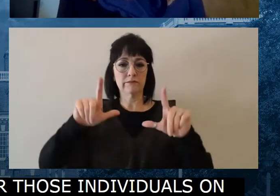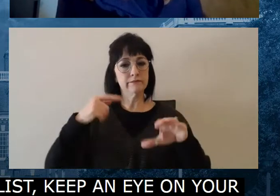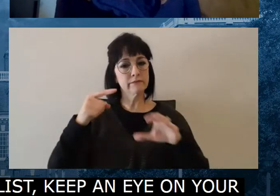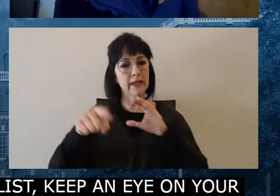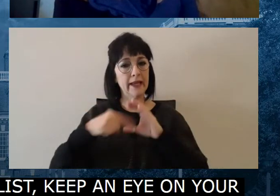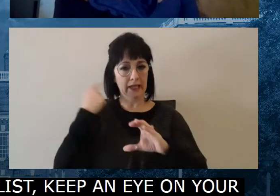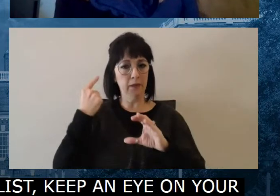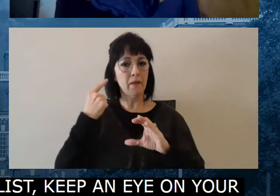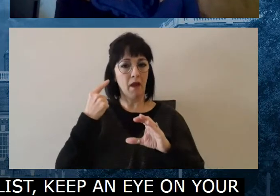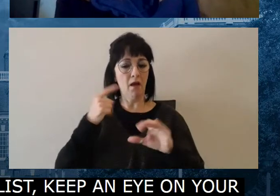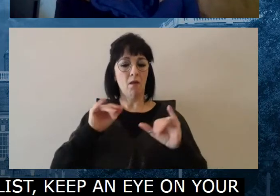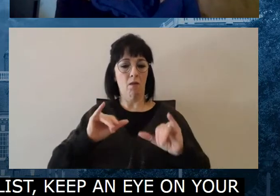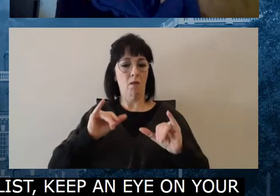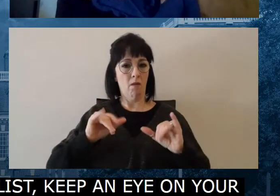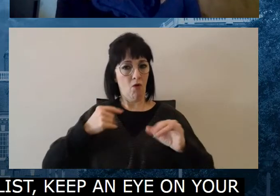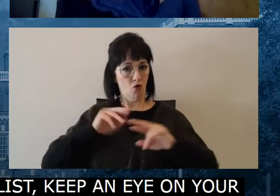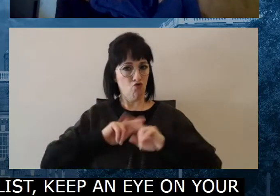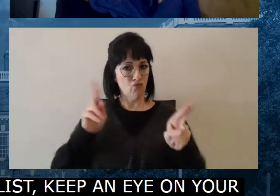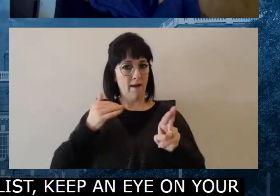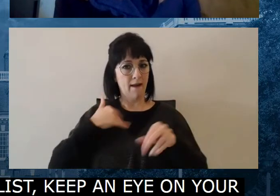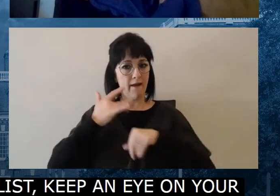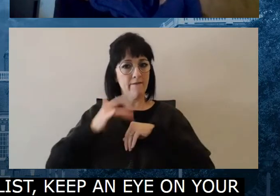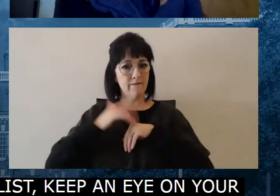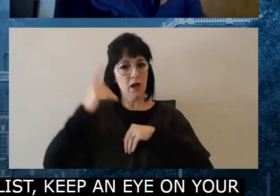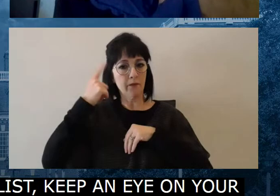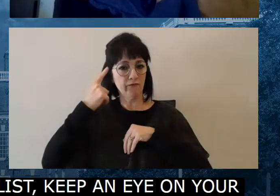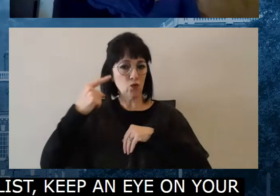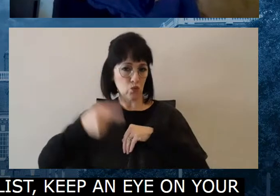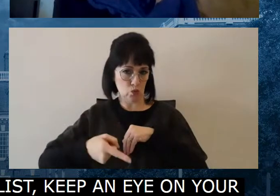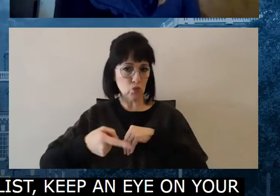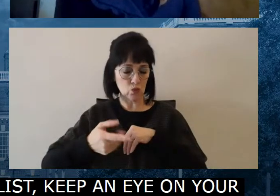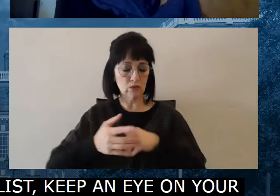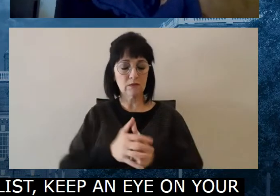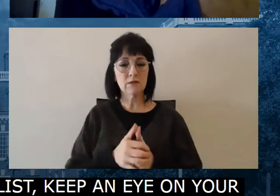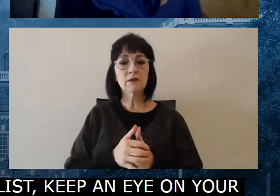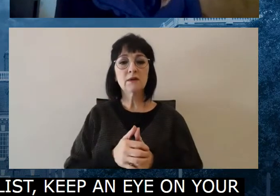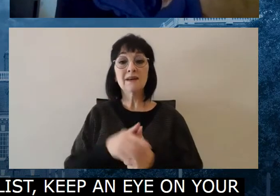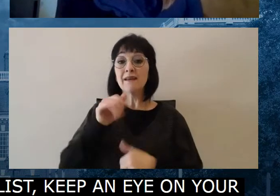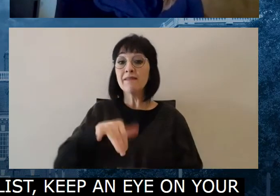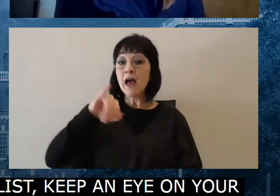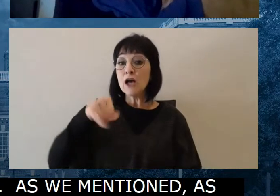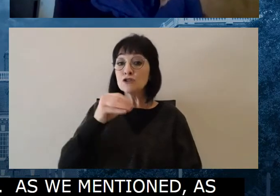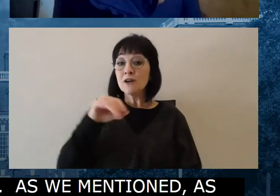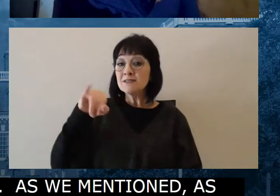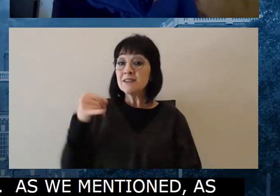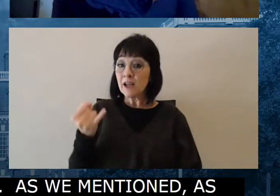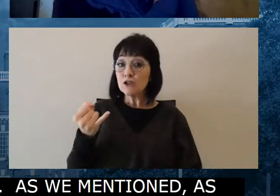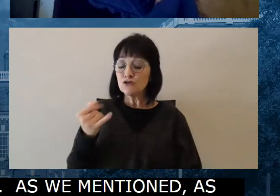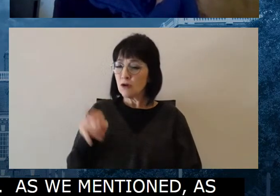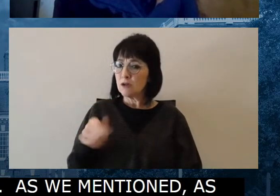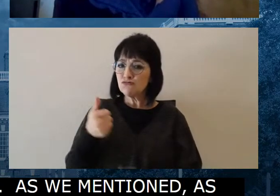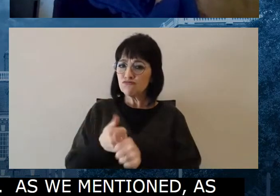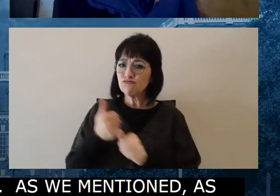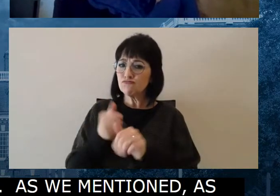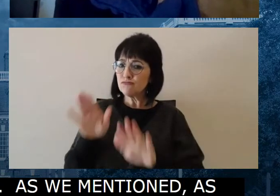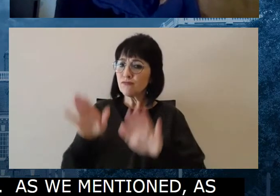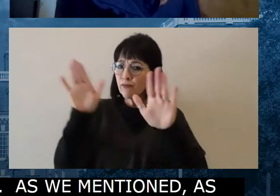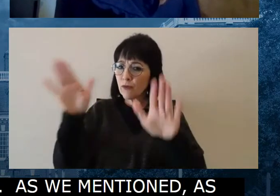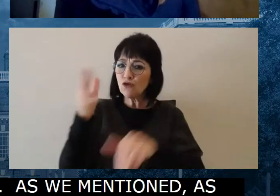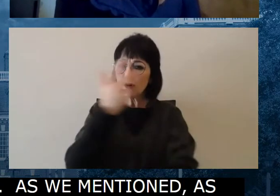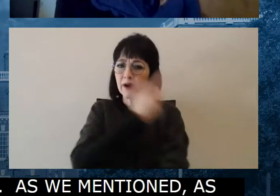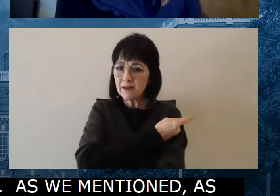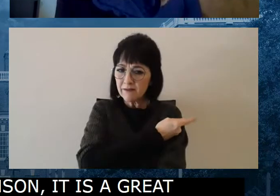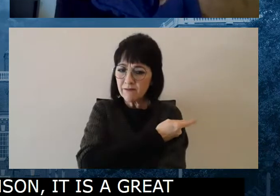move forward with the Johnson & Johnson, it's a great vaccine. We're not going to be targeting